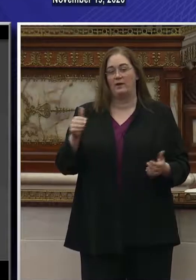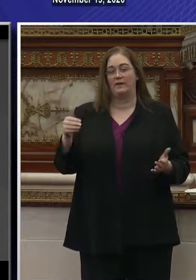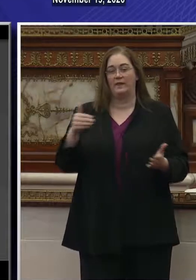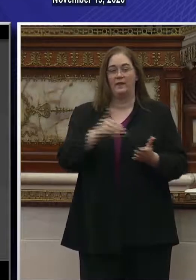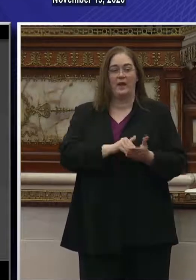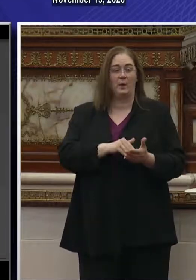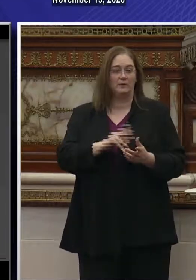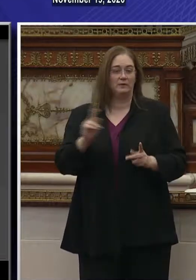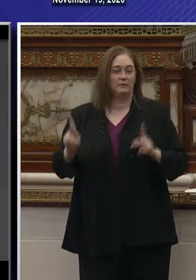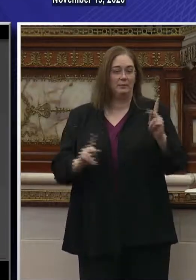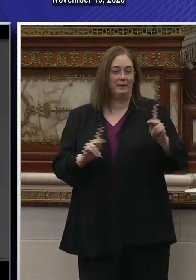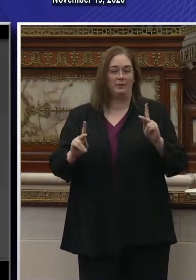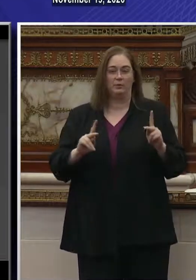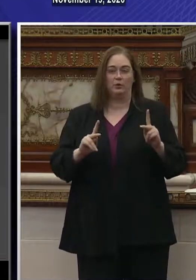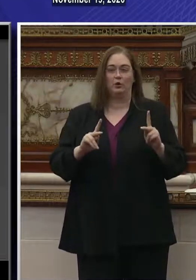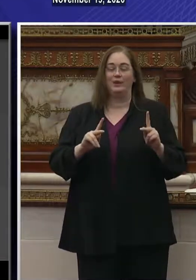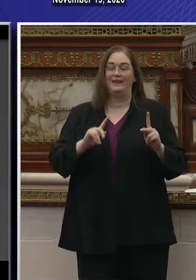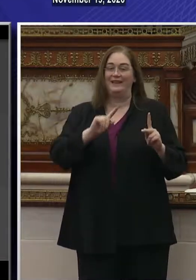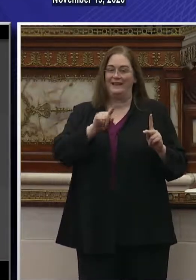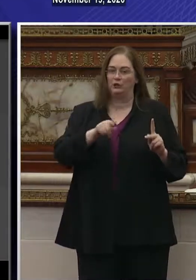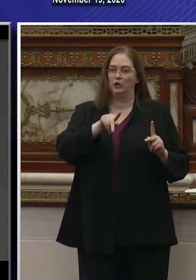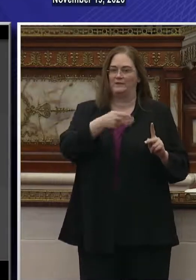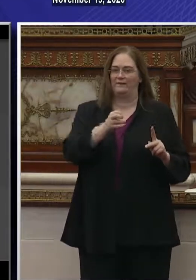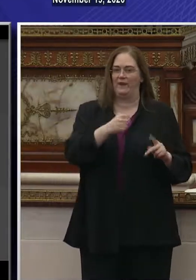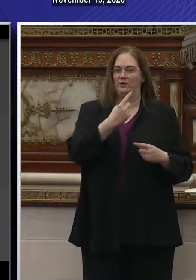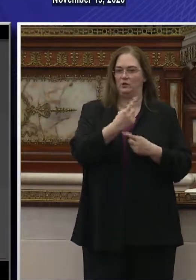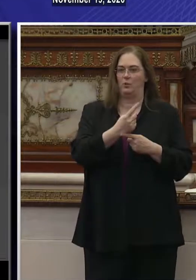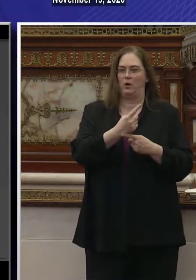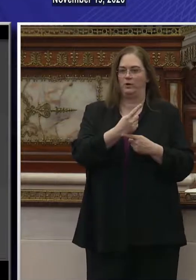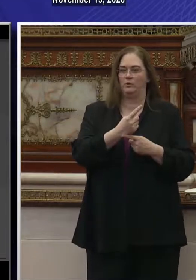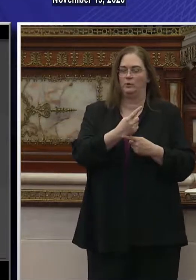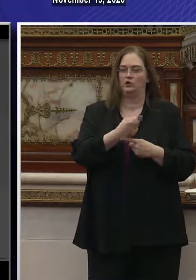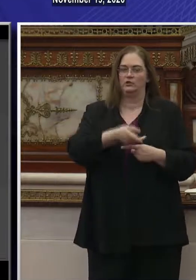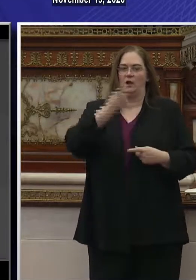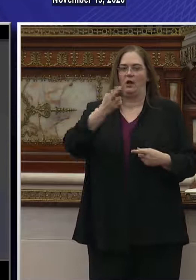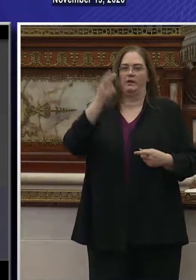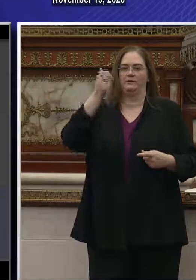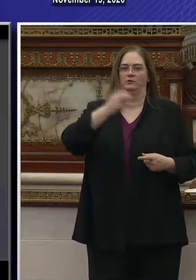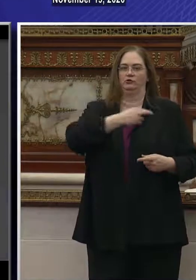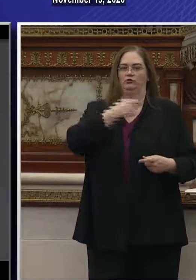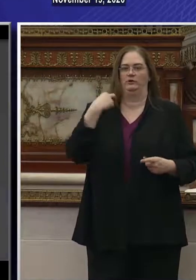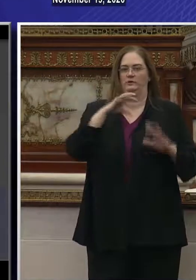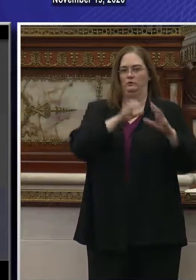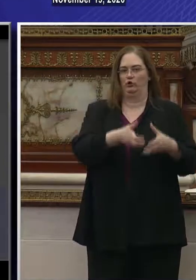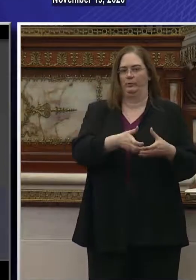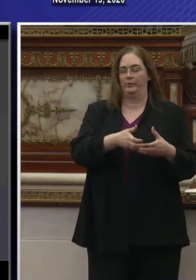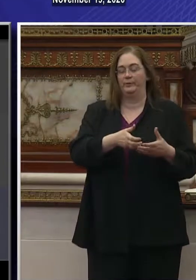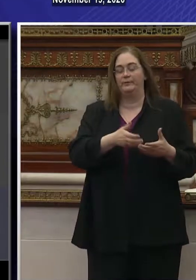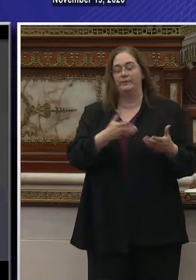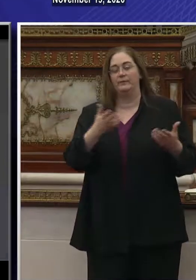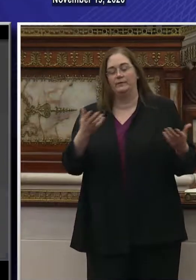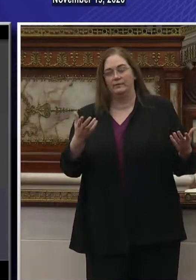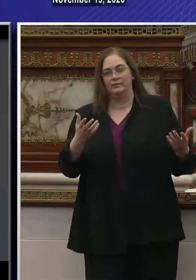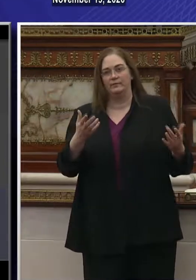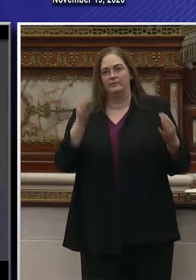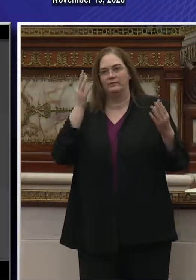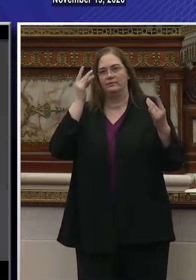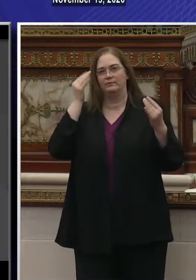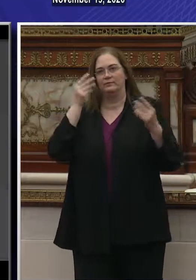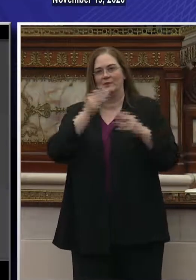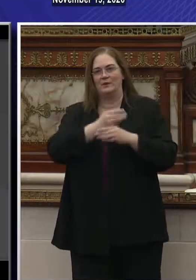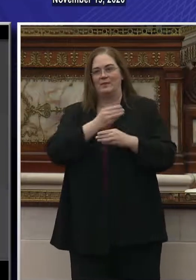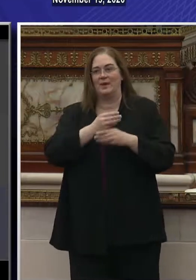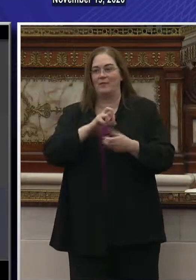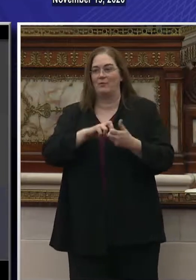125,000 people in just phase 1, which is the highest risk. So, doing the math, the